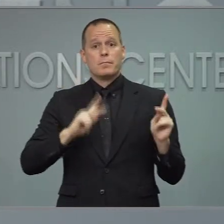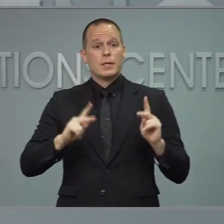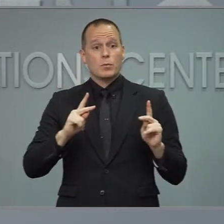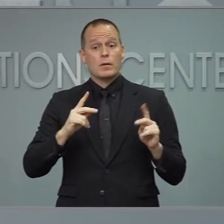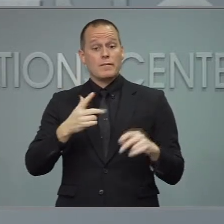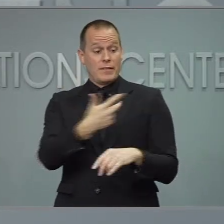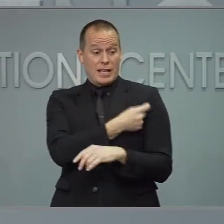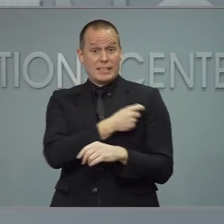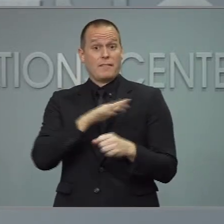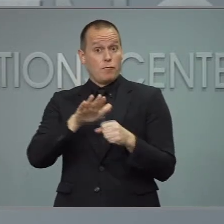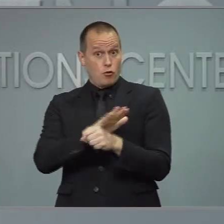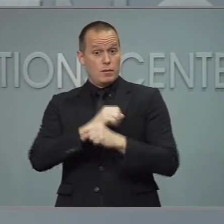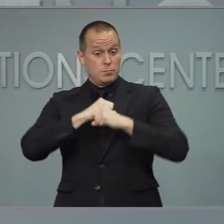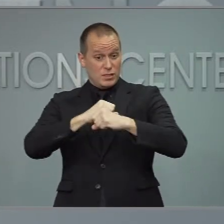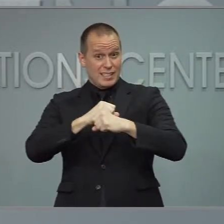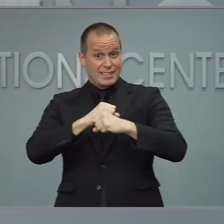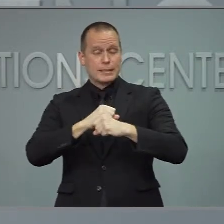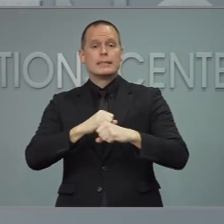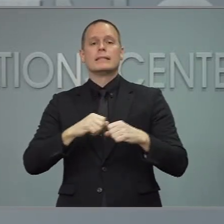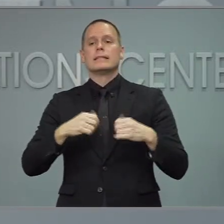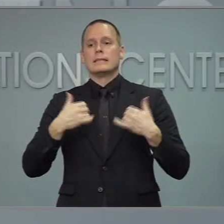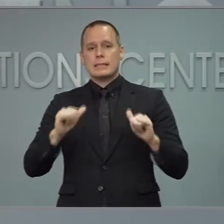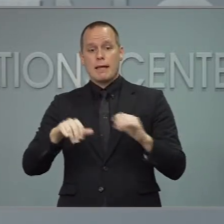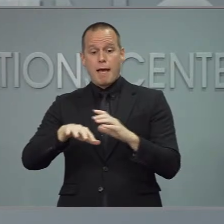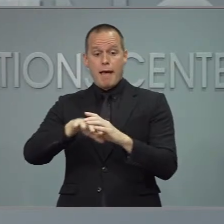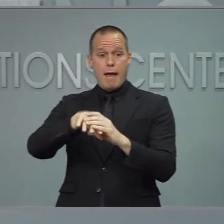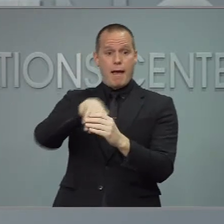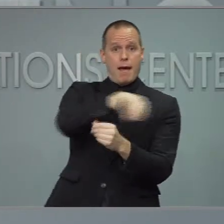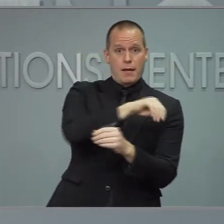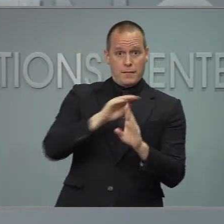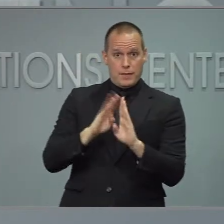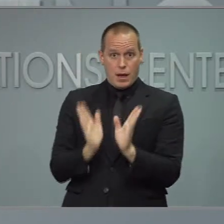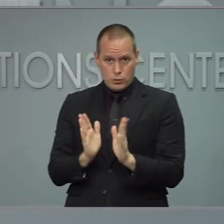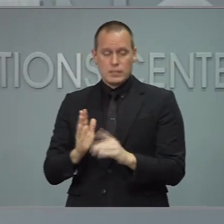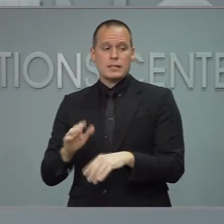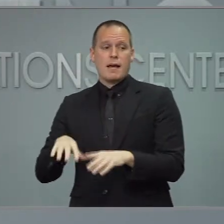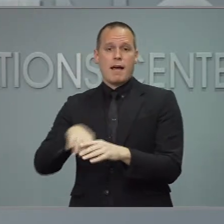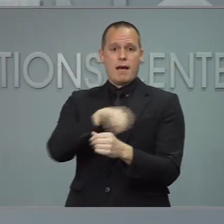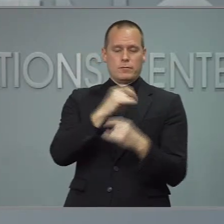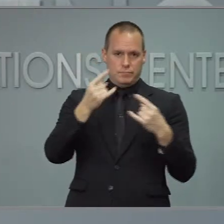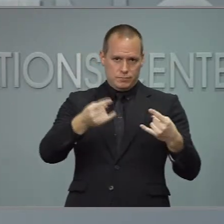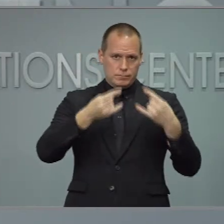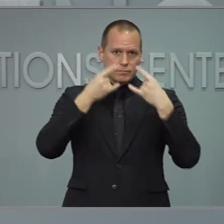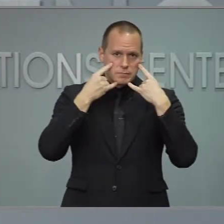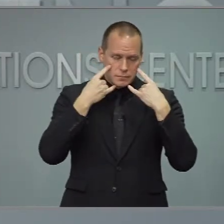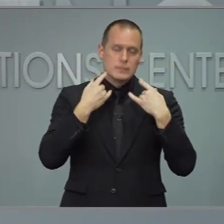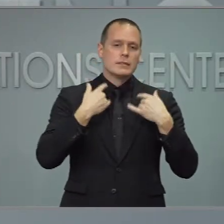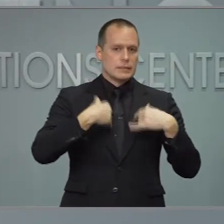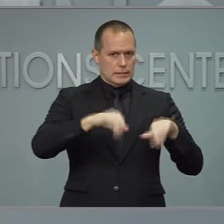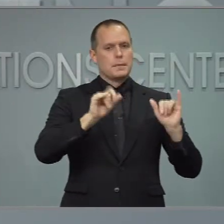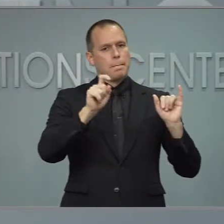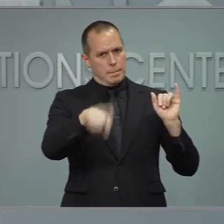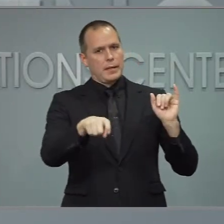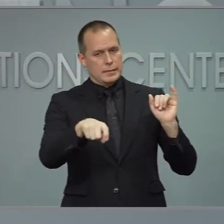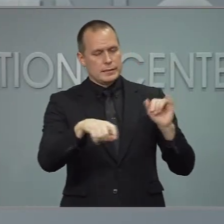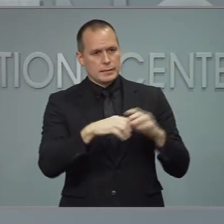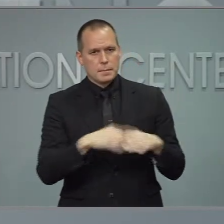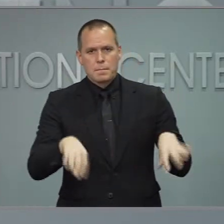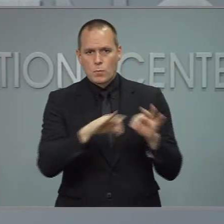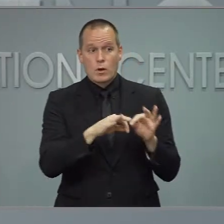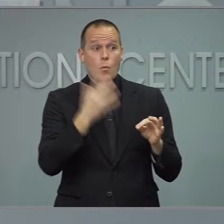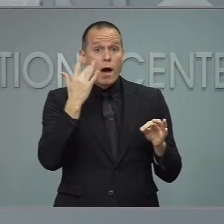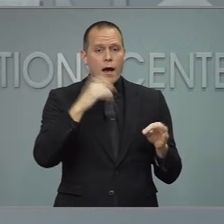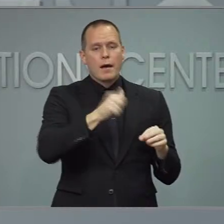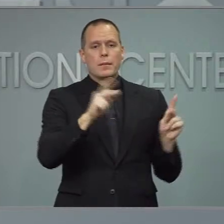in public settings and around those who are not vaccinated. I'm looking forward to hugging my parents for the